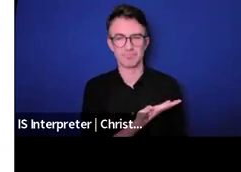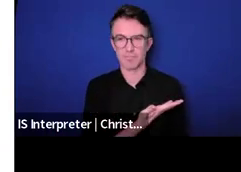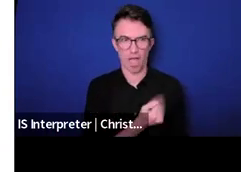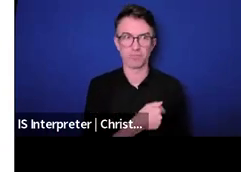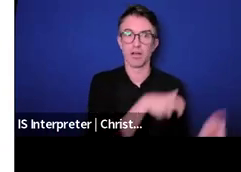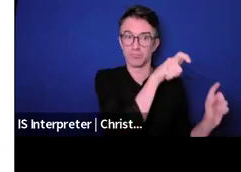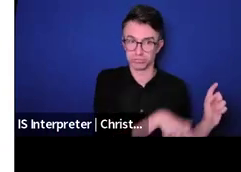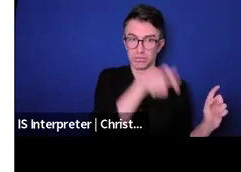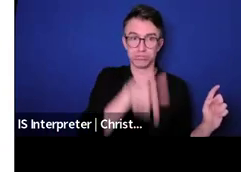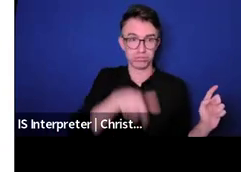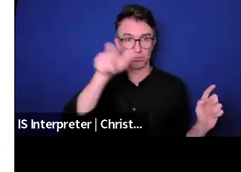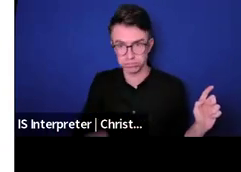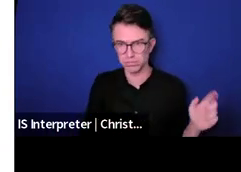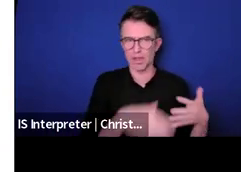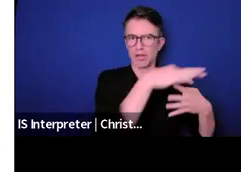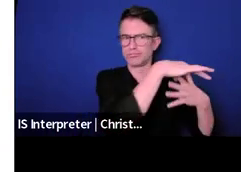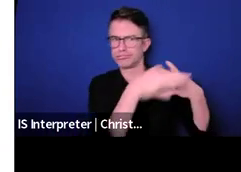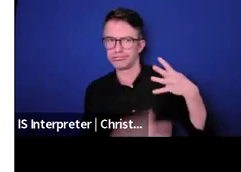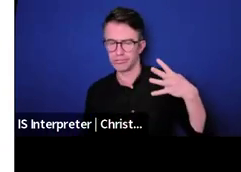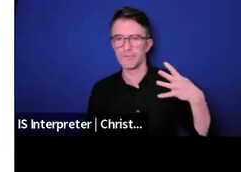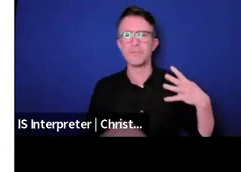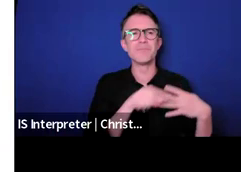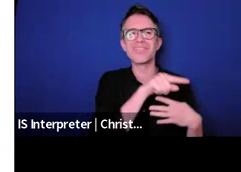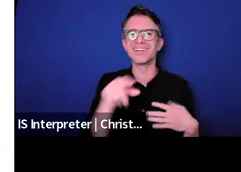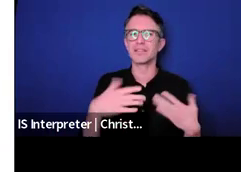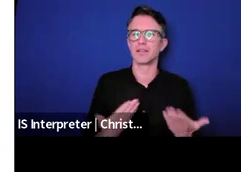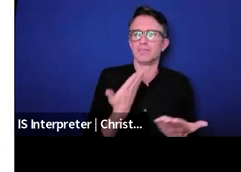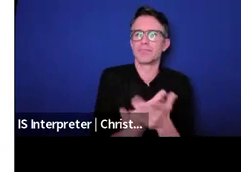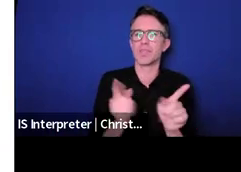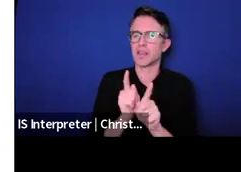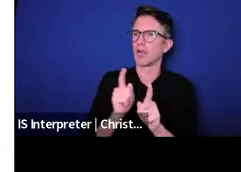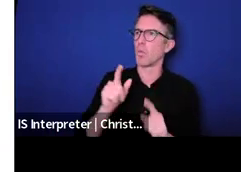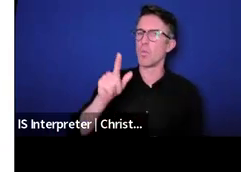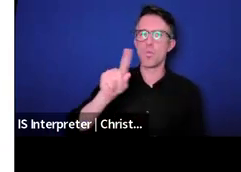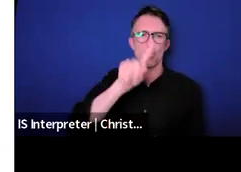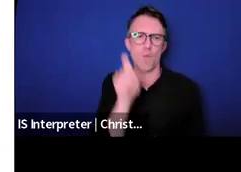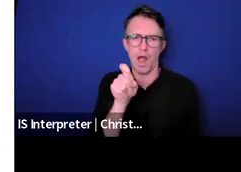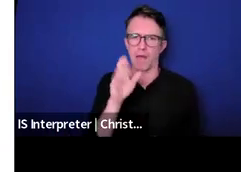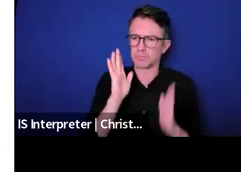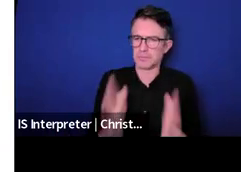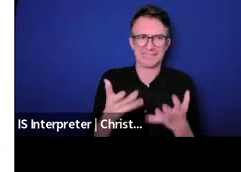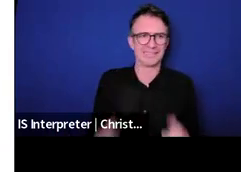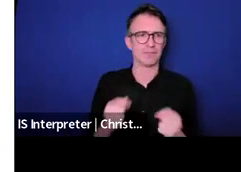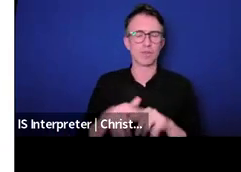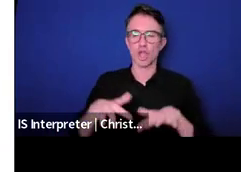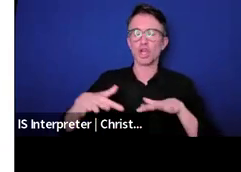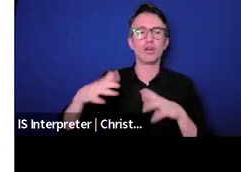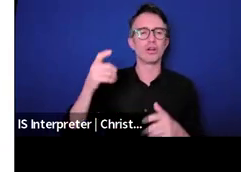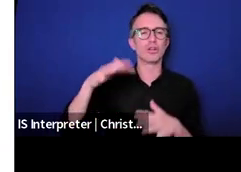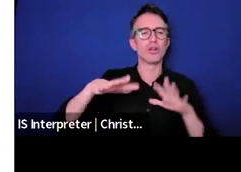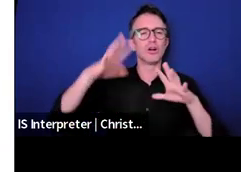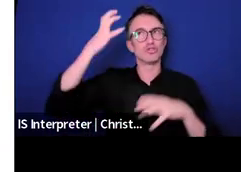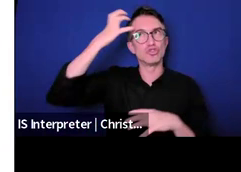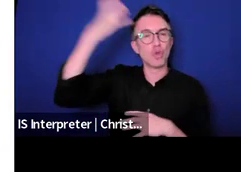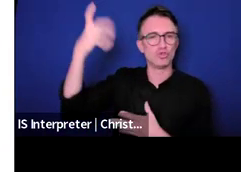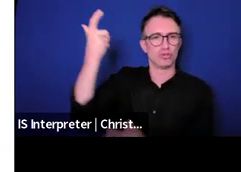set of key reasons and features for why social protection is so critical for care and support systems to truly function. This is because